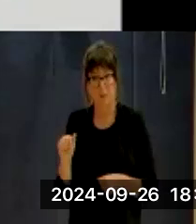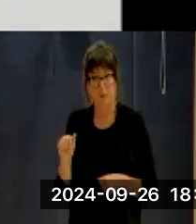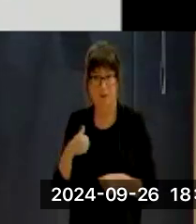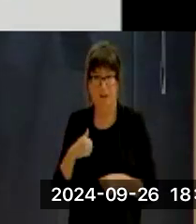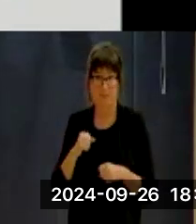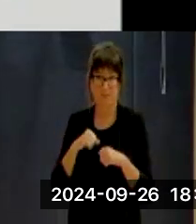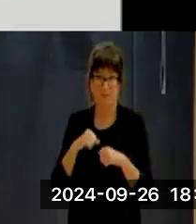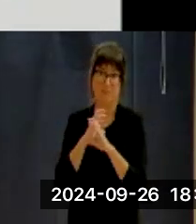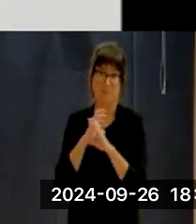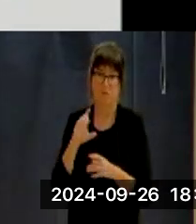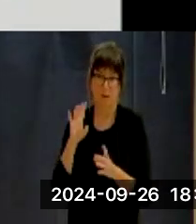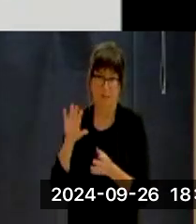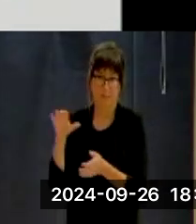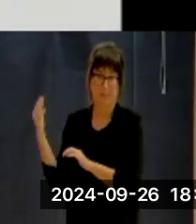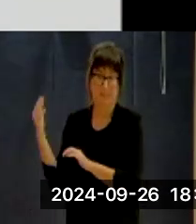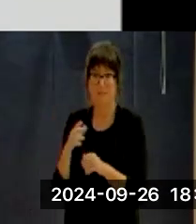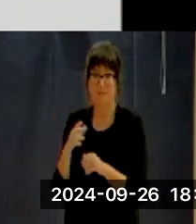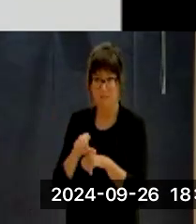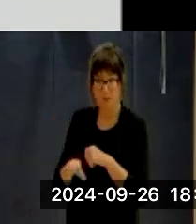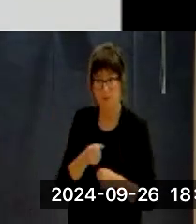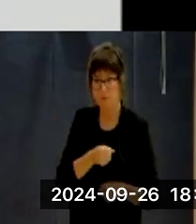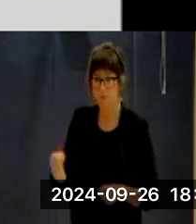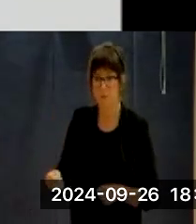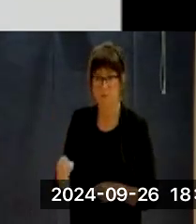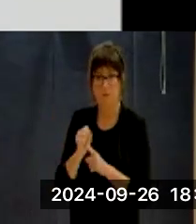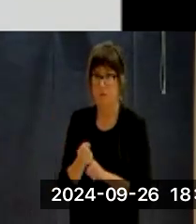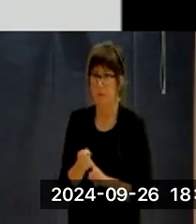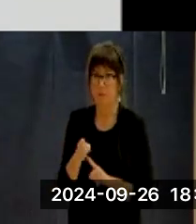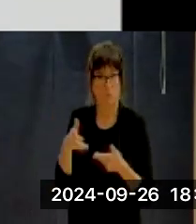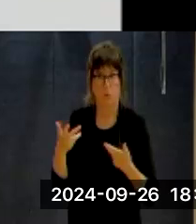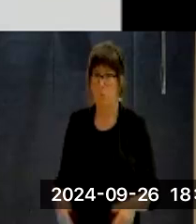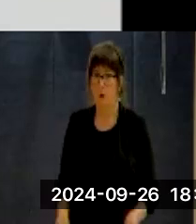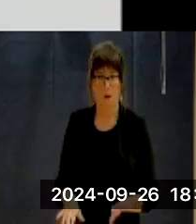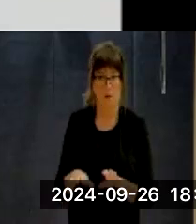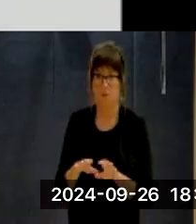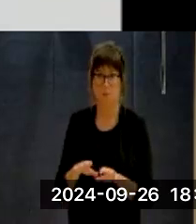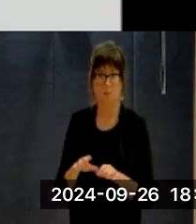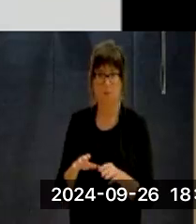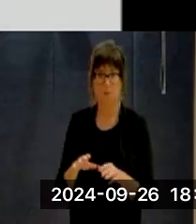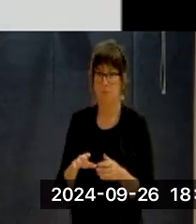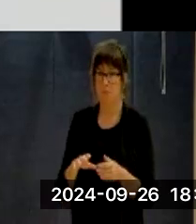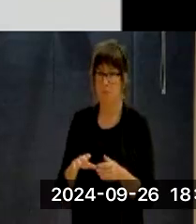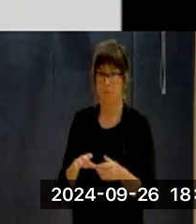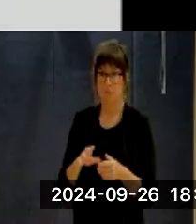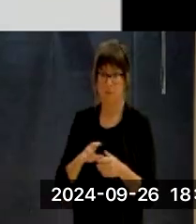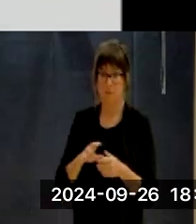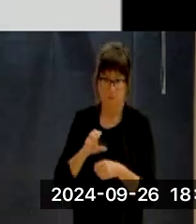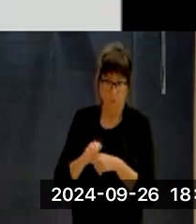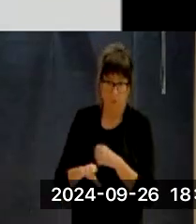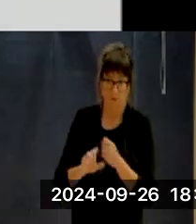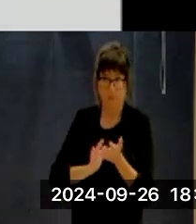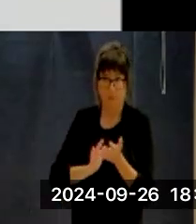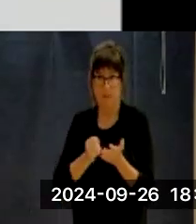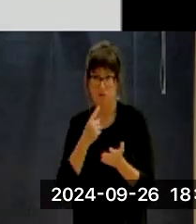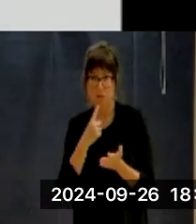that being forced into circumstances that you don't want to be in, especially when it comes to medications or